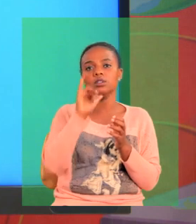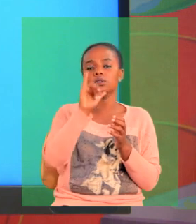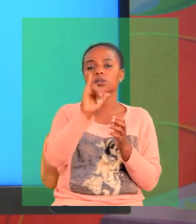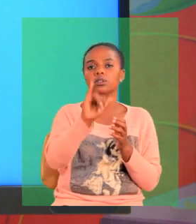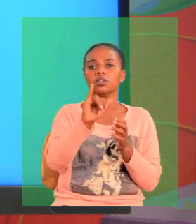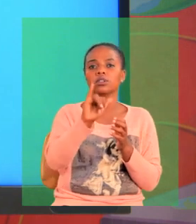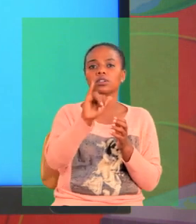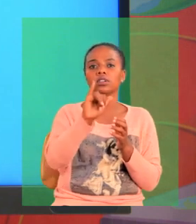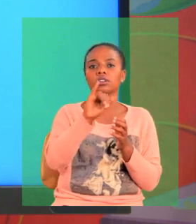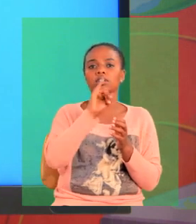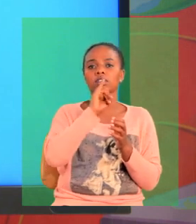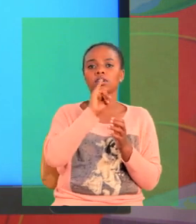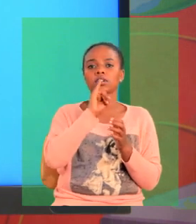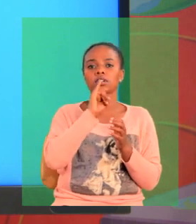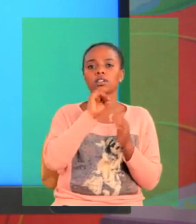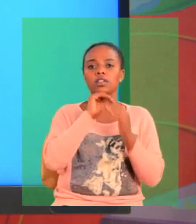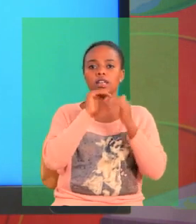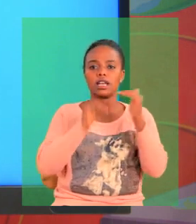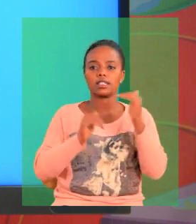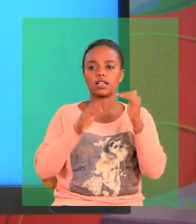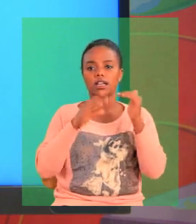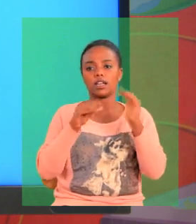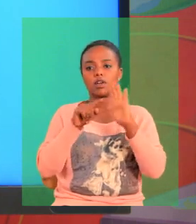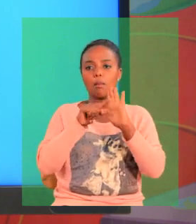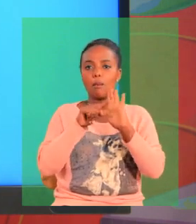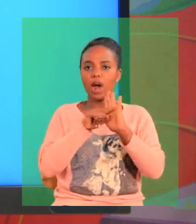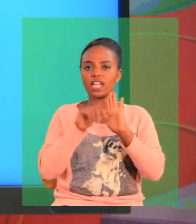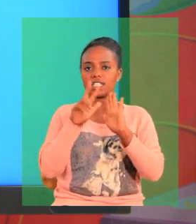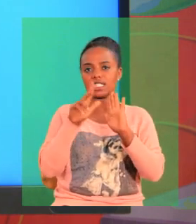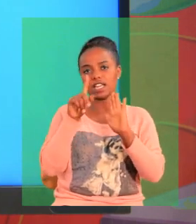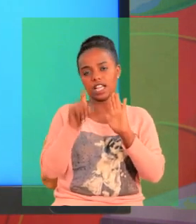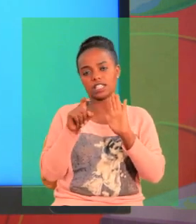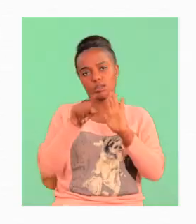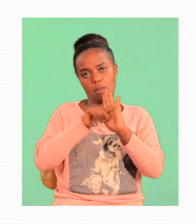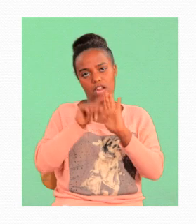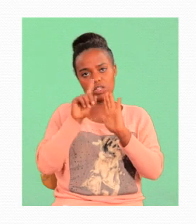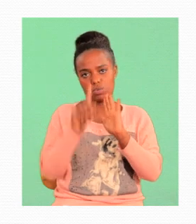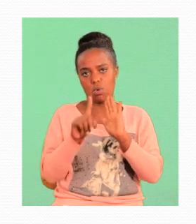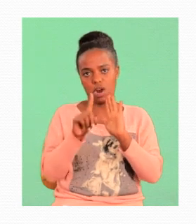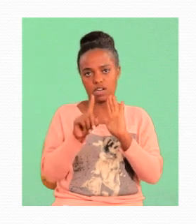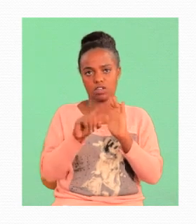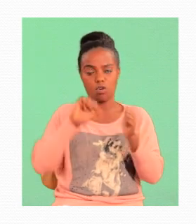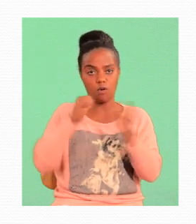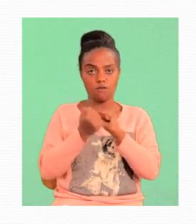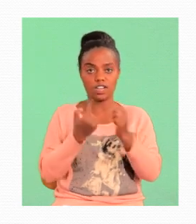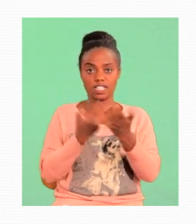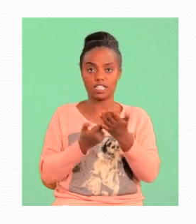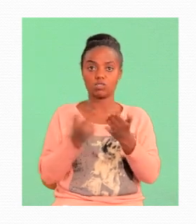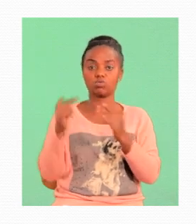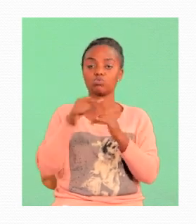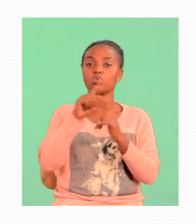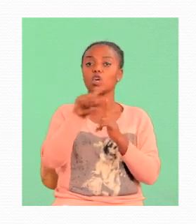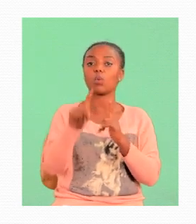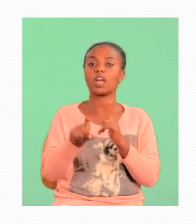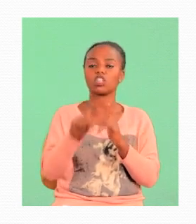is less than minus 3x minus 1. For convert this into equation,